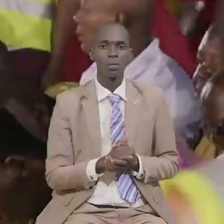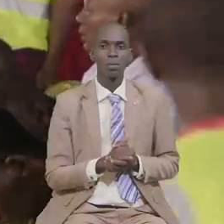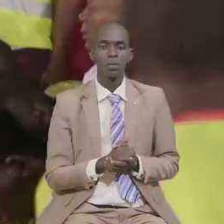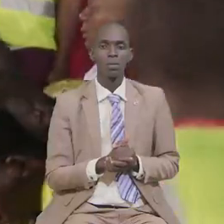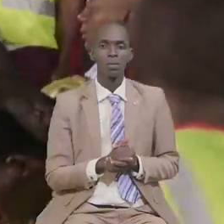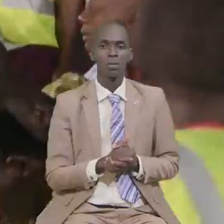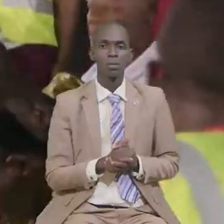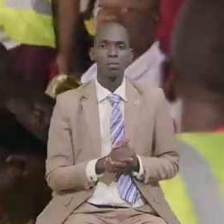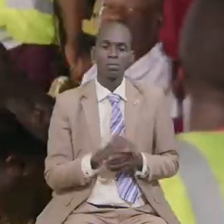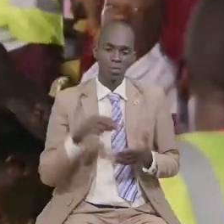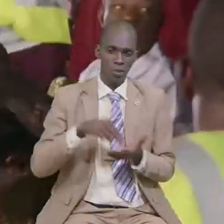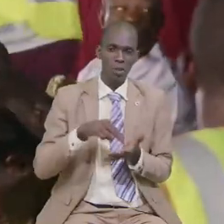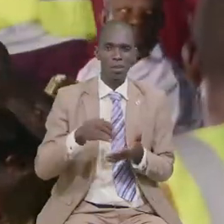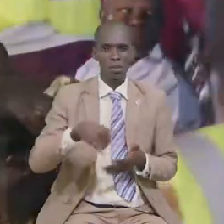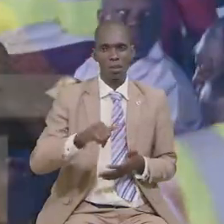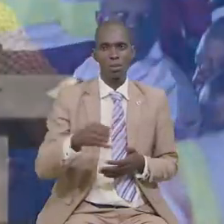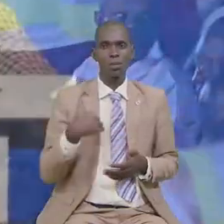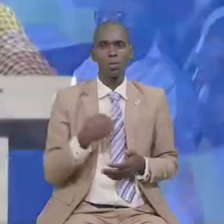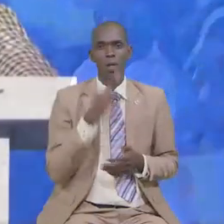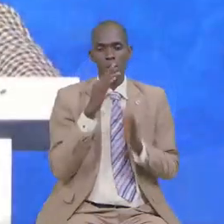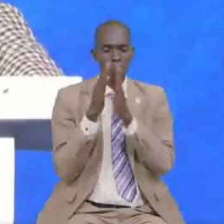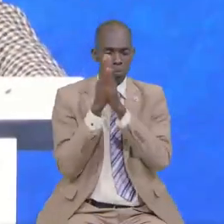Keep on standing. We're praying together now.